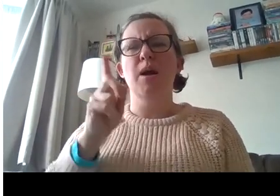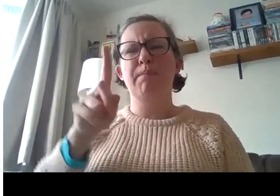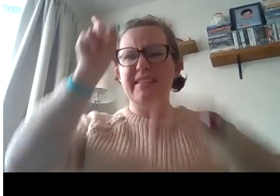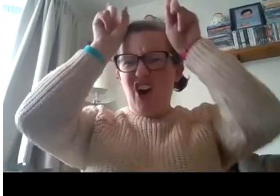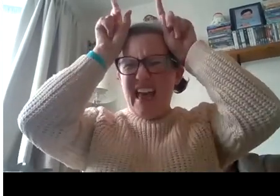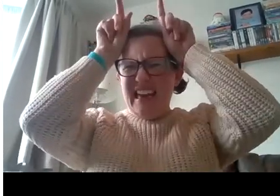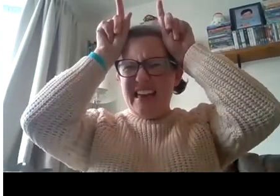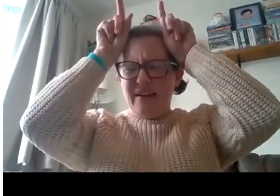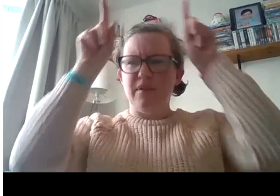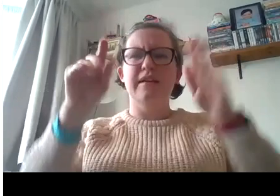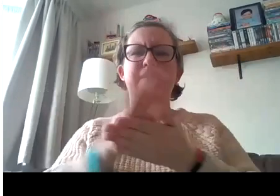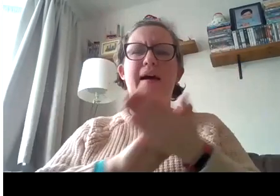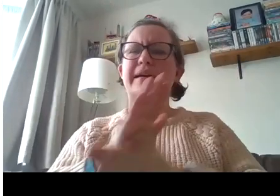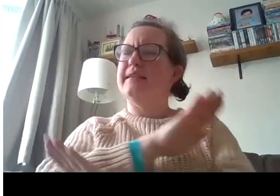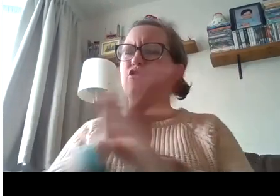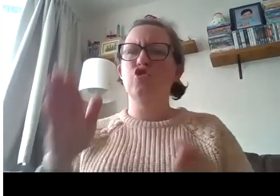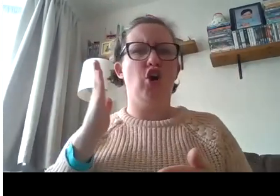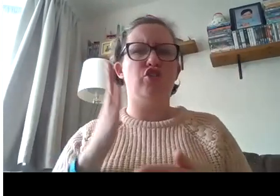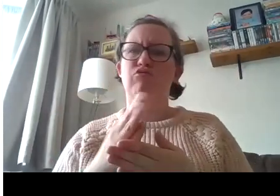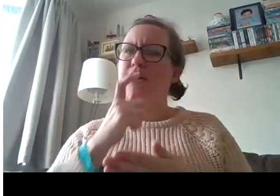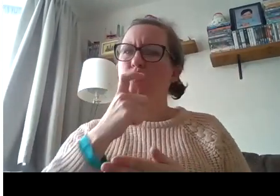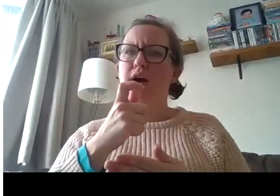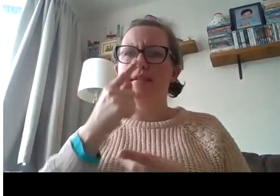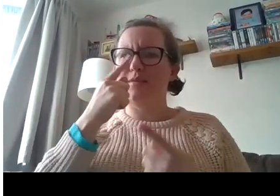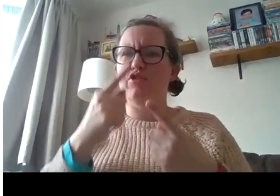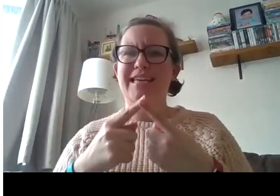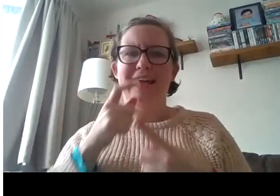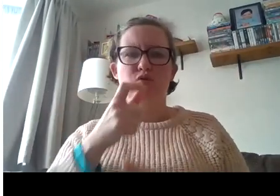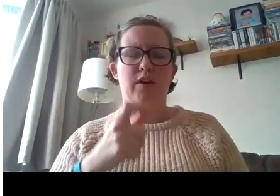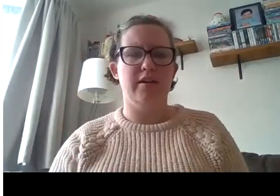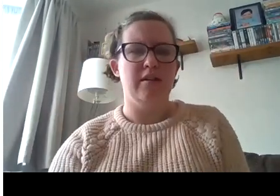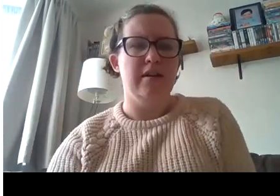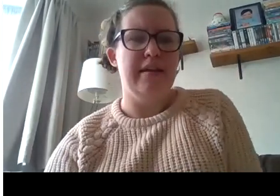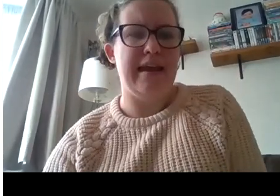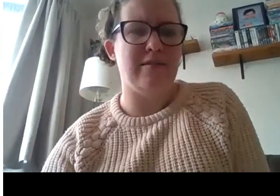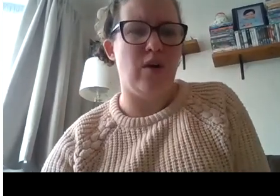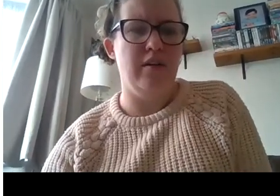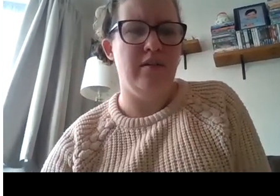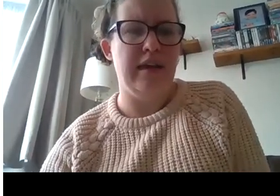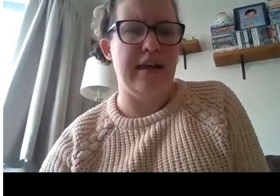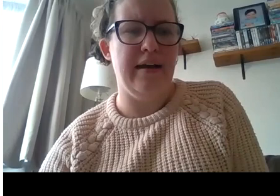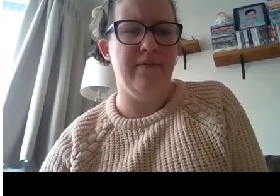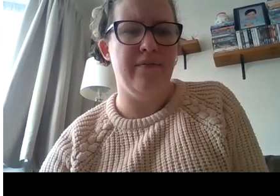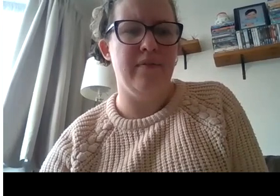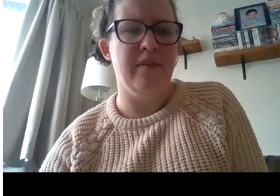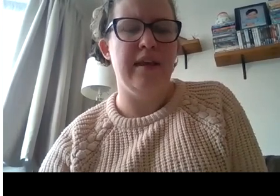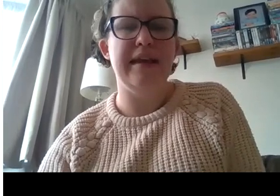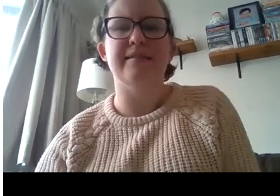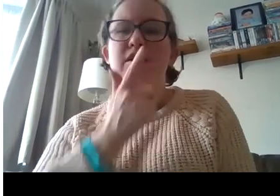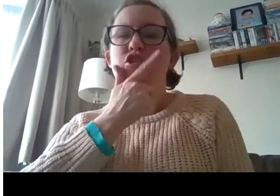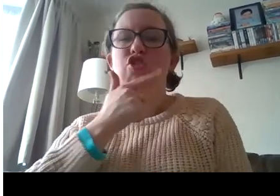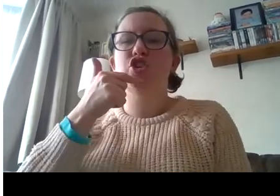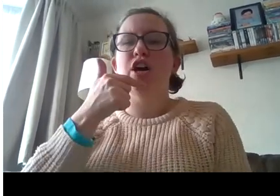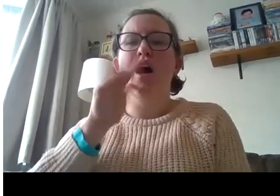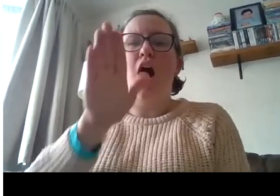wal, but it's got an alien, so that means it's not a real word, it's a pretend word. Next one here